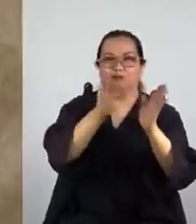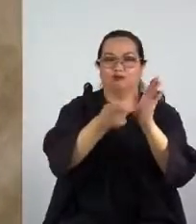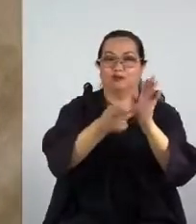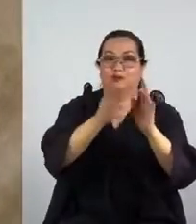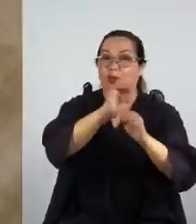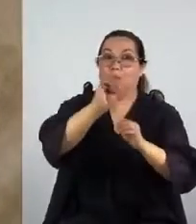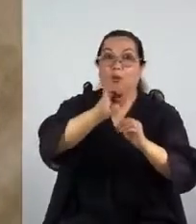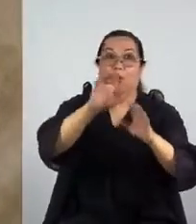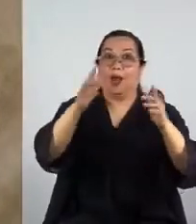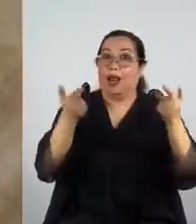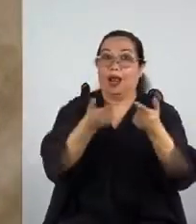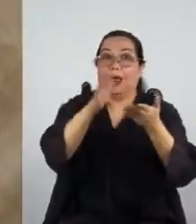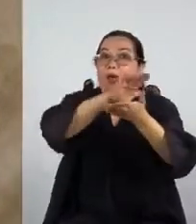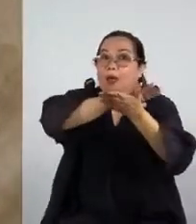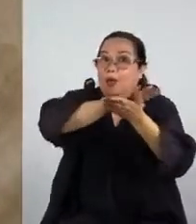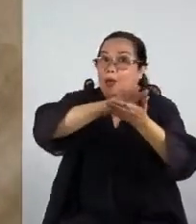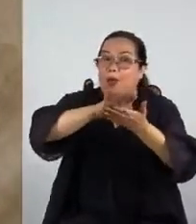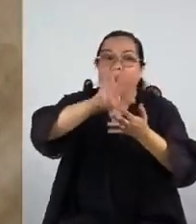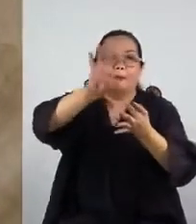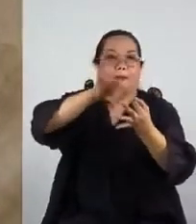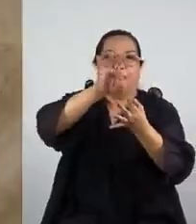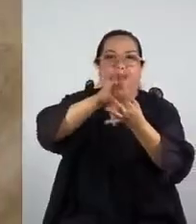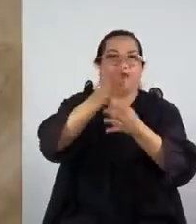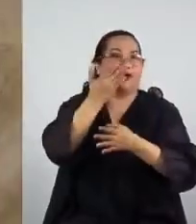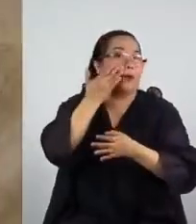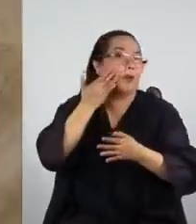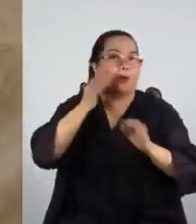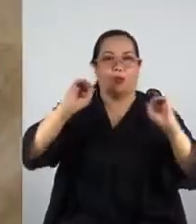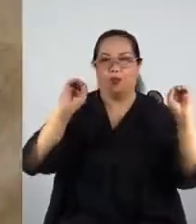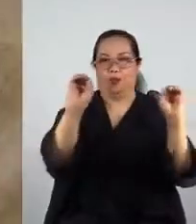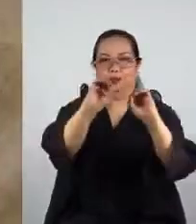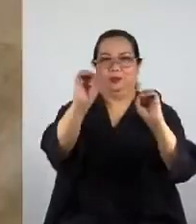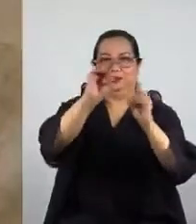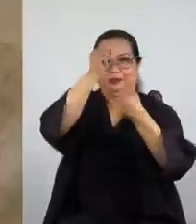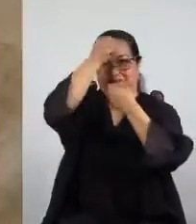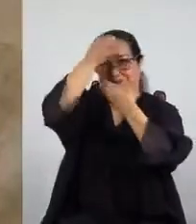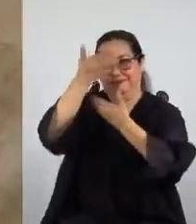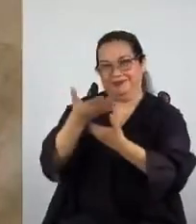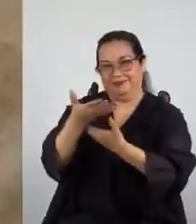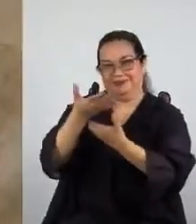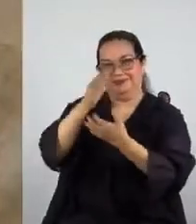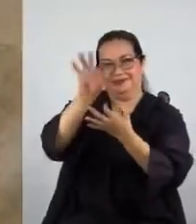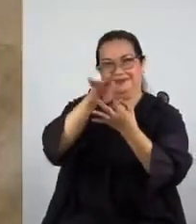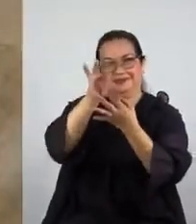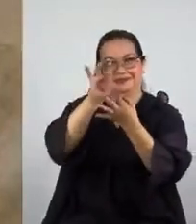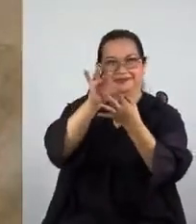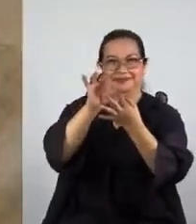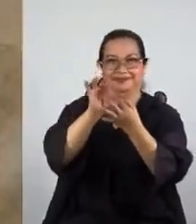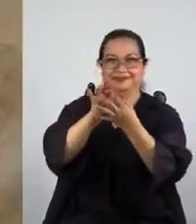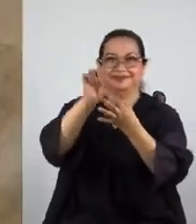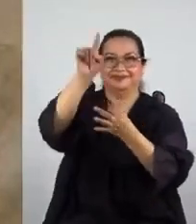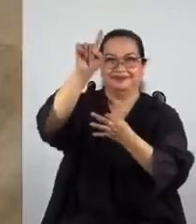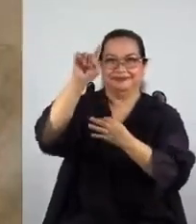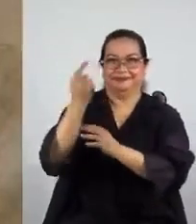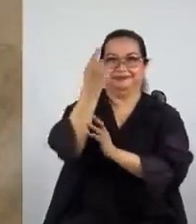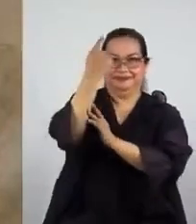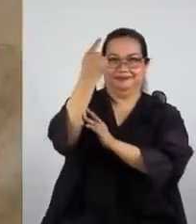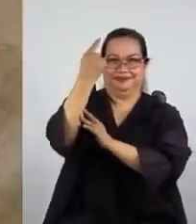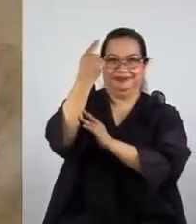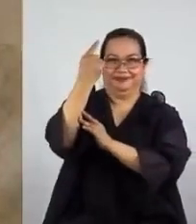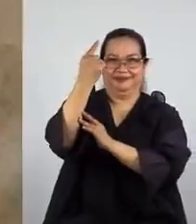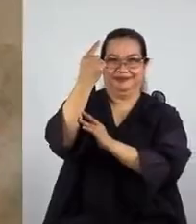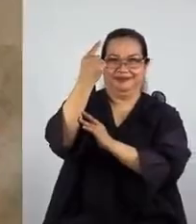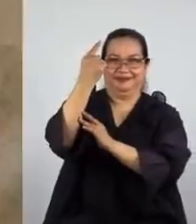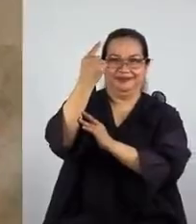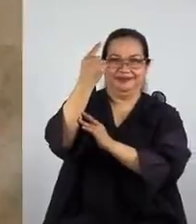flawless. He completely trusted the Father and obeyed him perfectly. He is the pioneer,